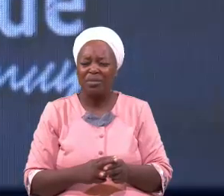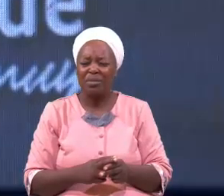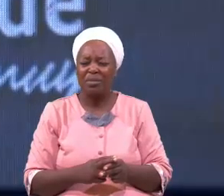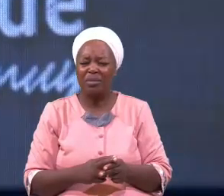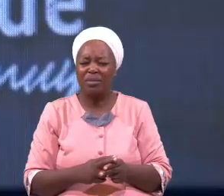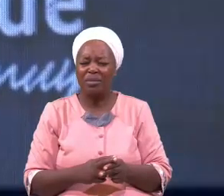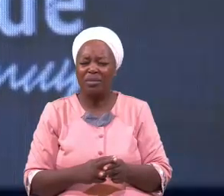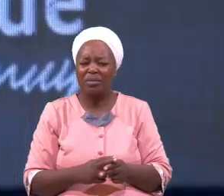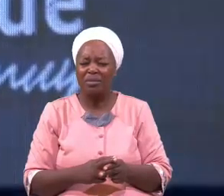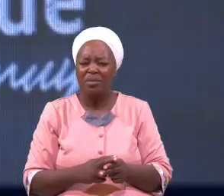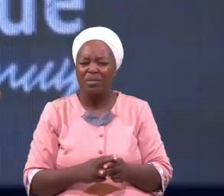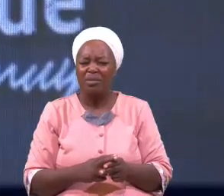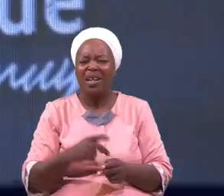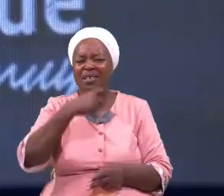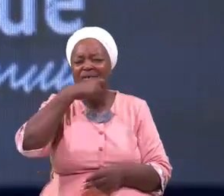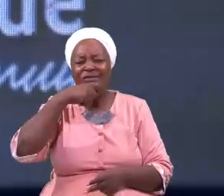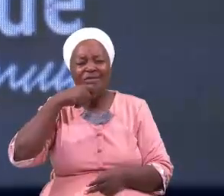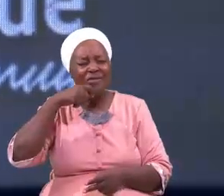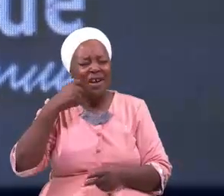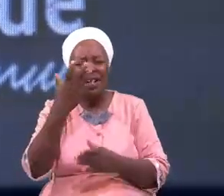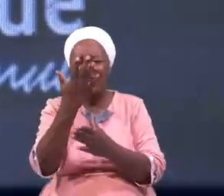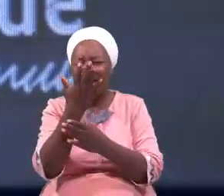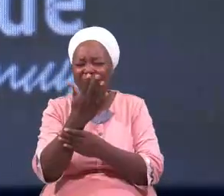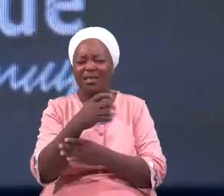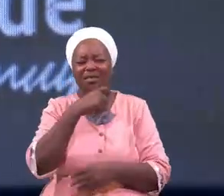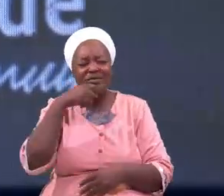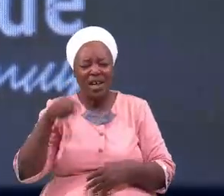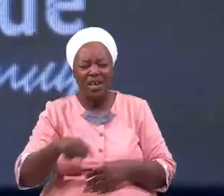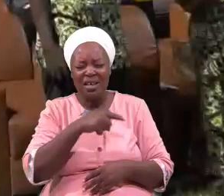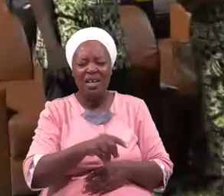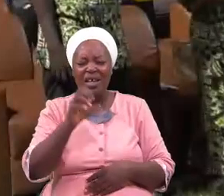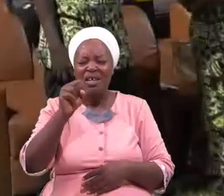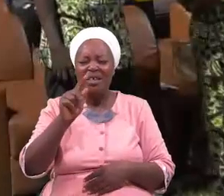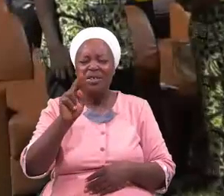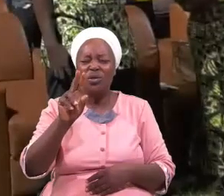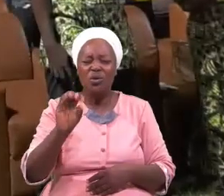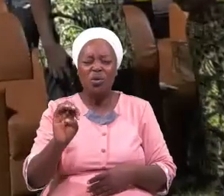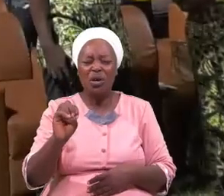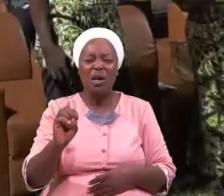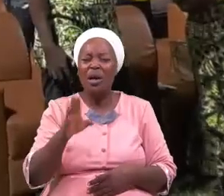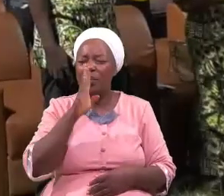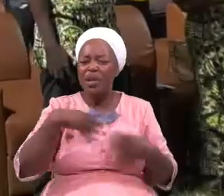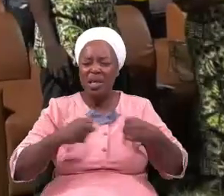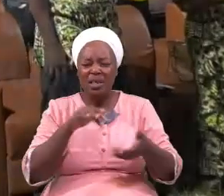With that hand, with that leg, stroke, be healed in Jesus' name.